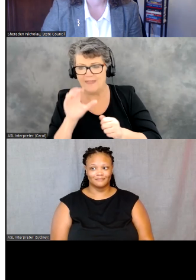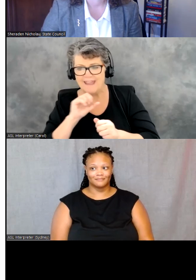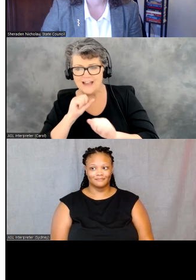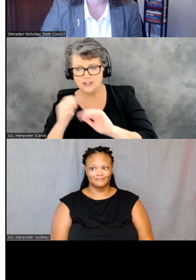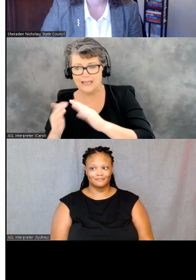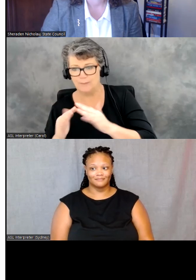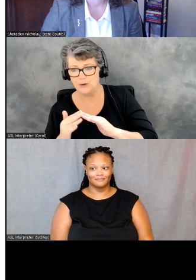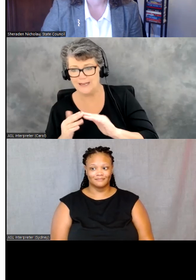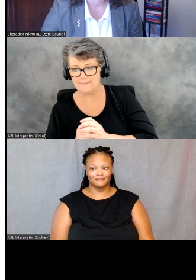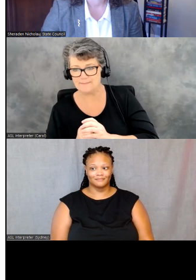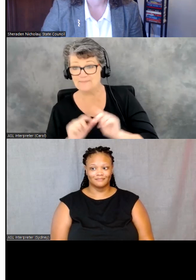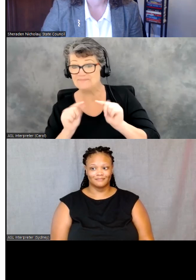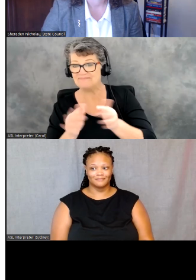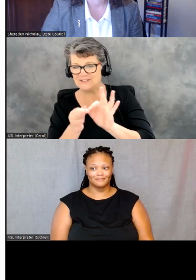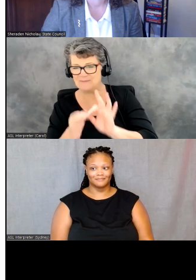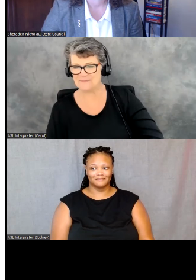community.